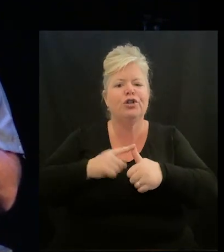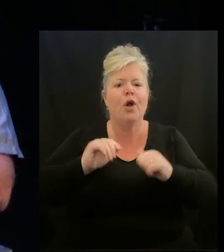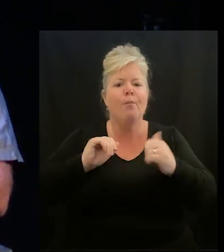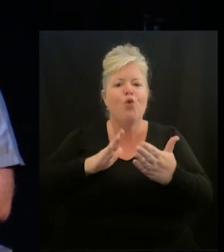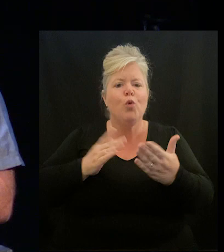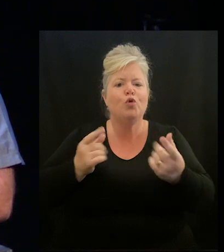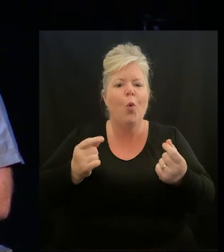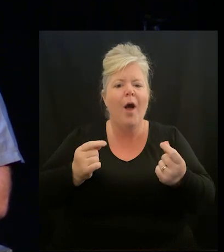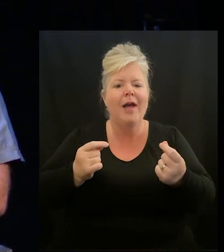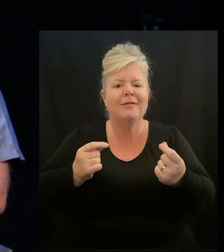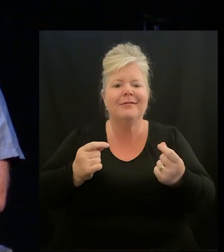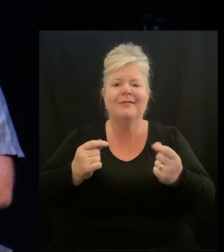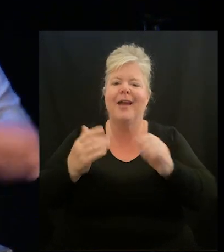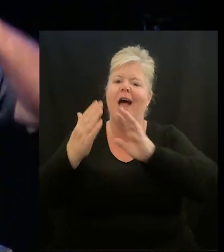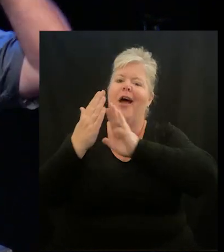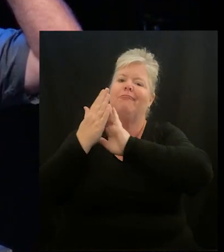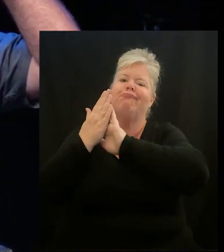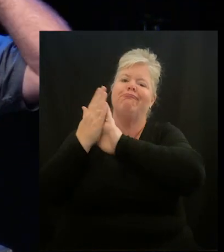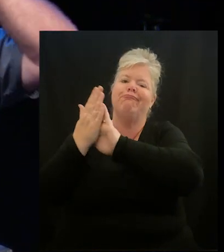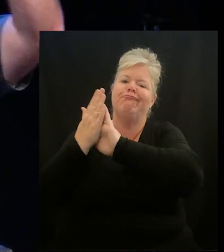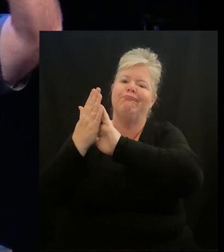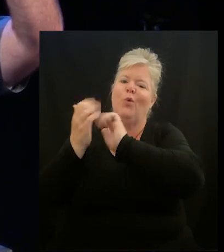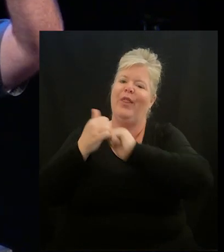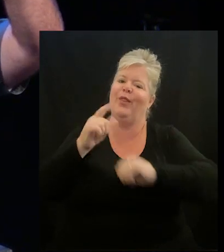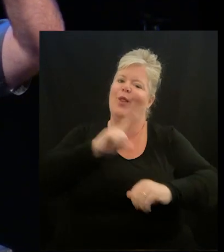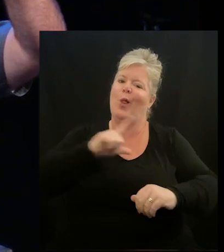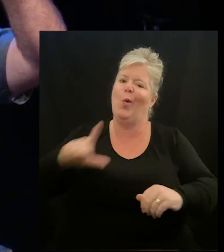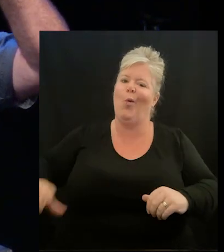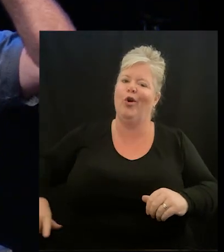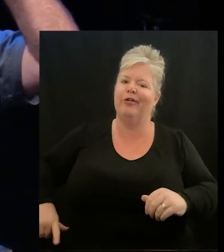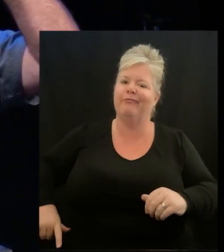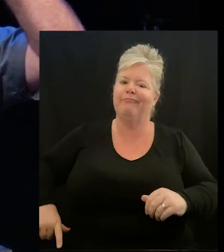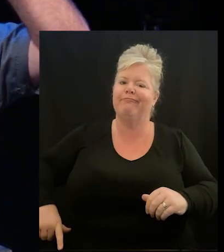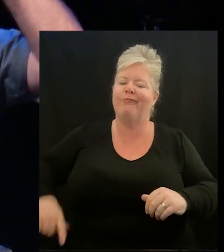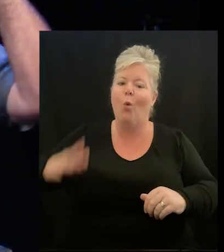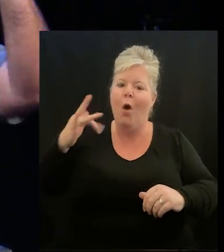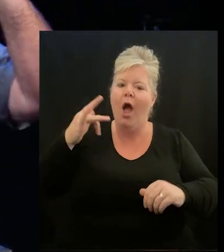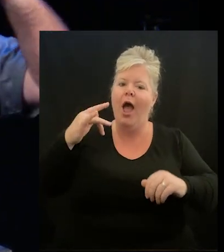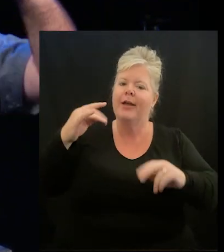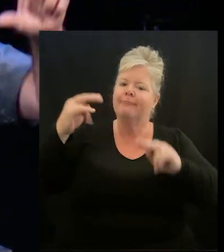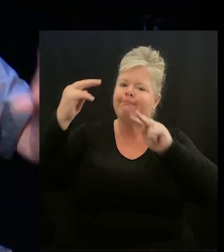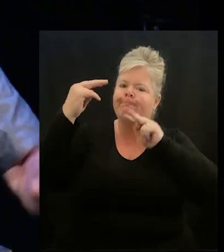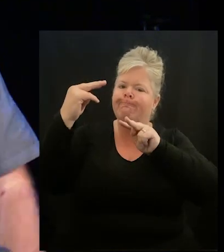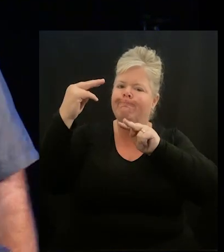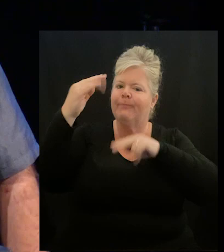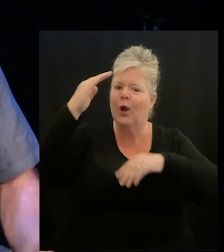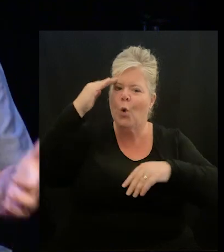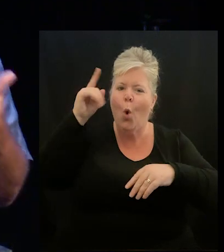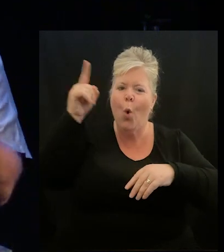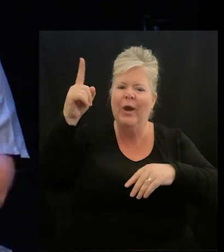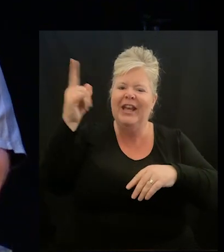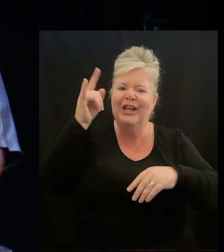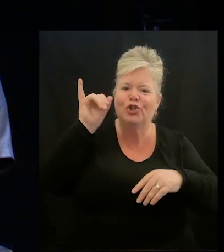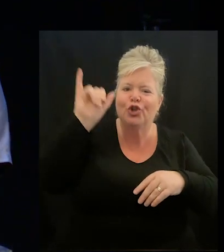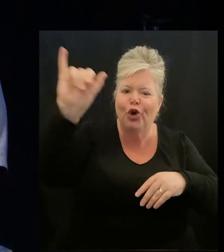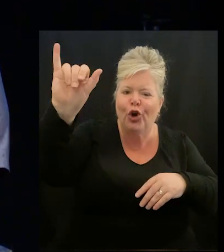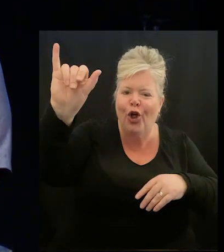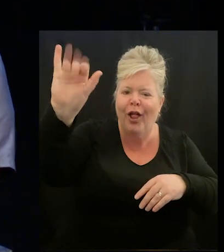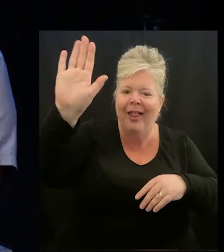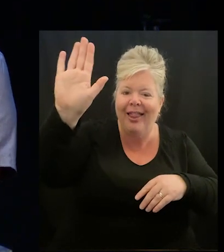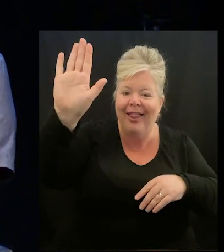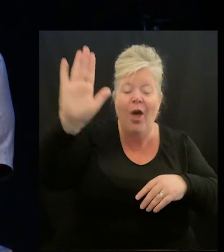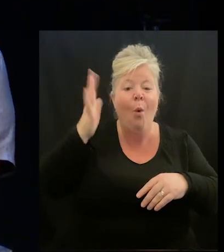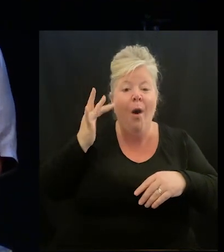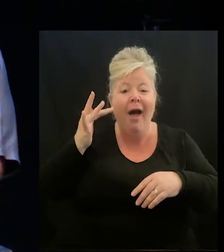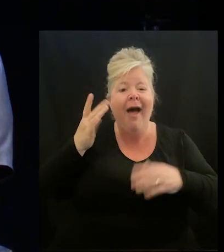of the Lord, to fix his eyes on the things that he knew were going to be eternal, because he